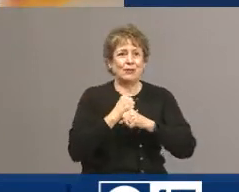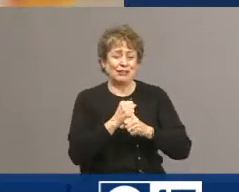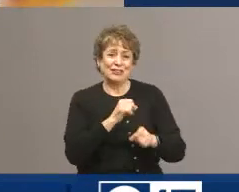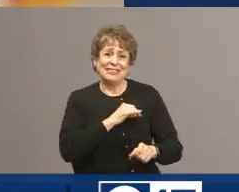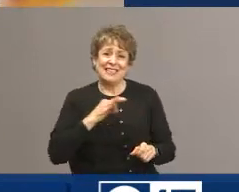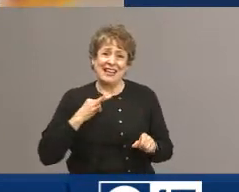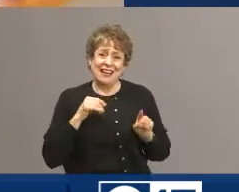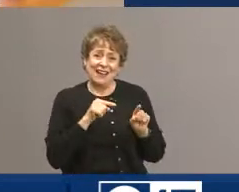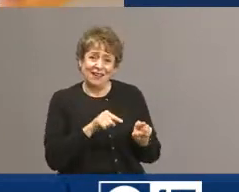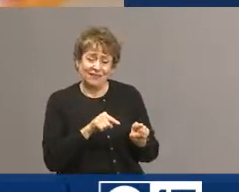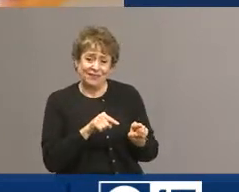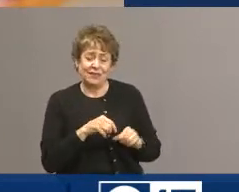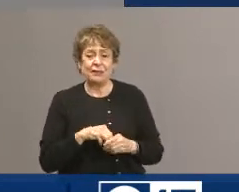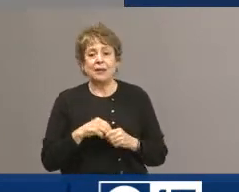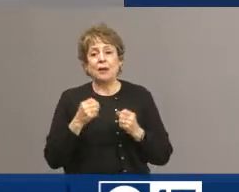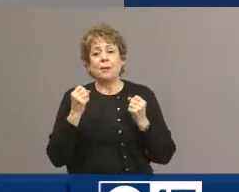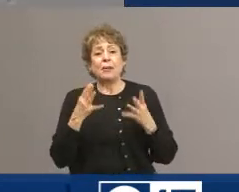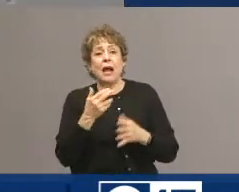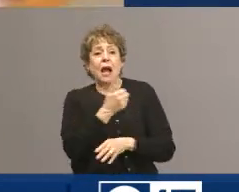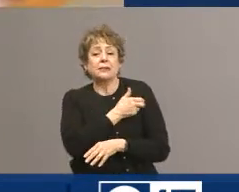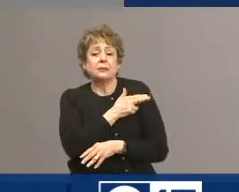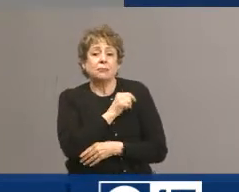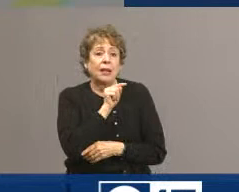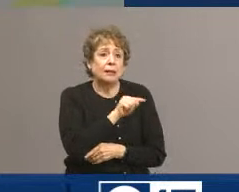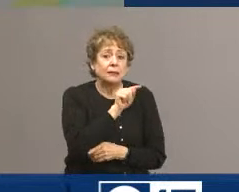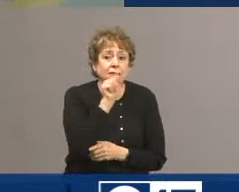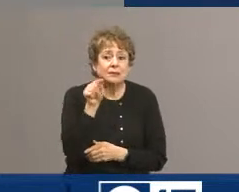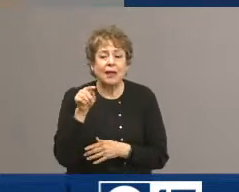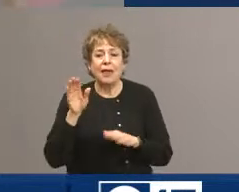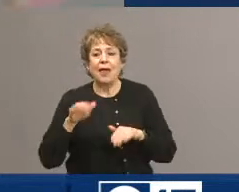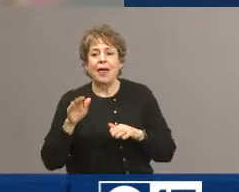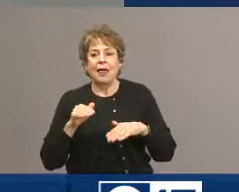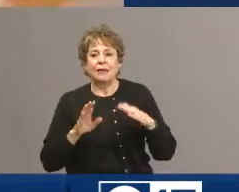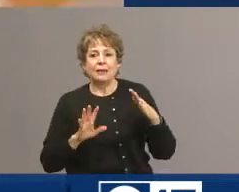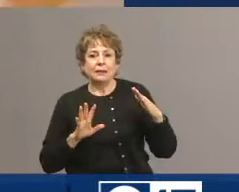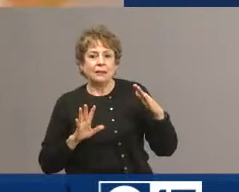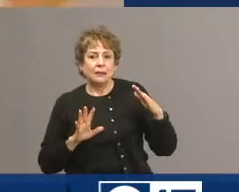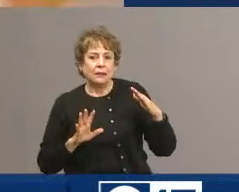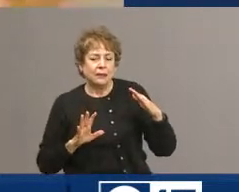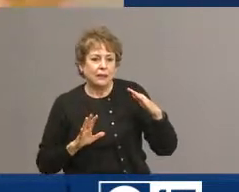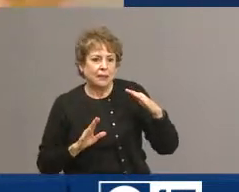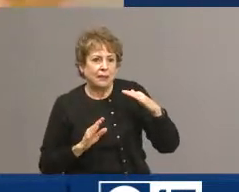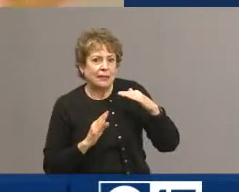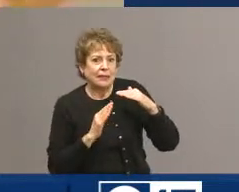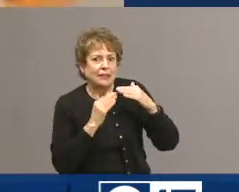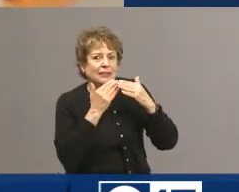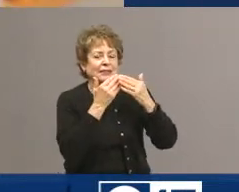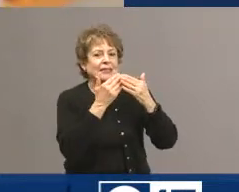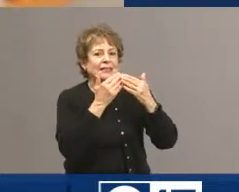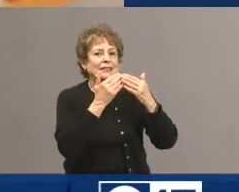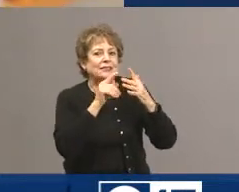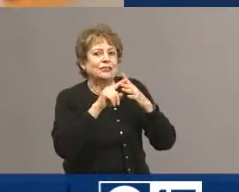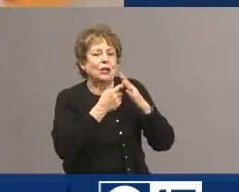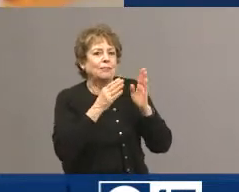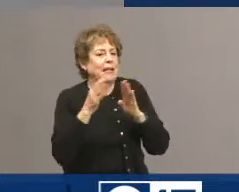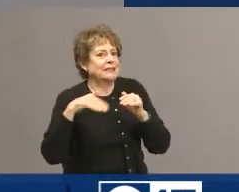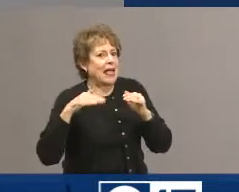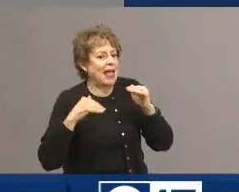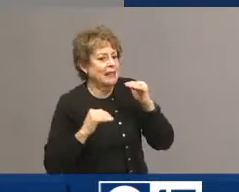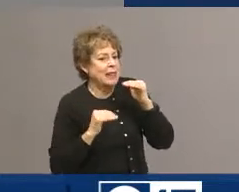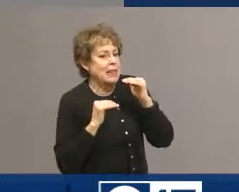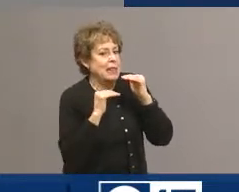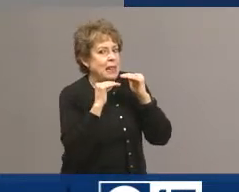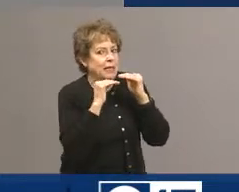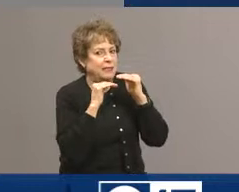by our hospitals. Are most hospitals going to be moving forward with activating the plan, the scorecards,